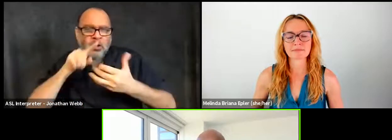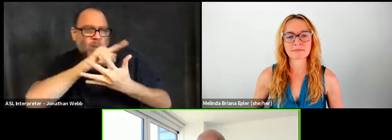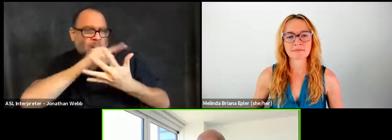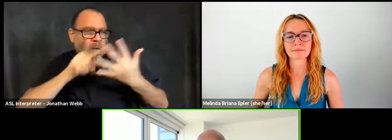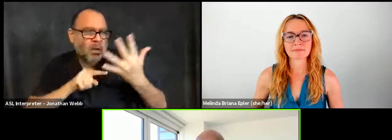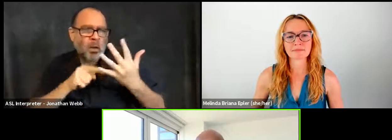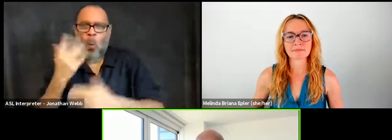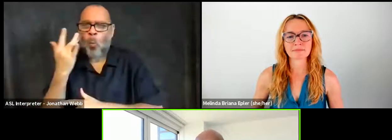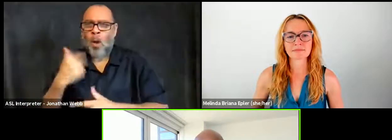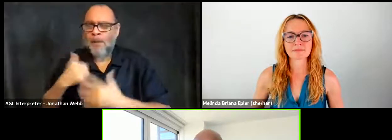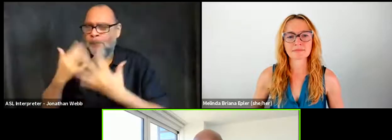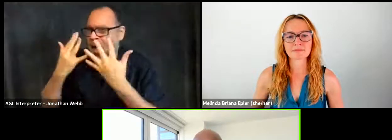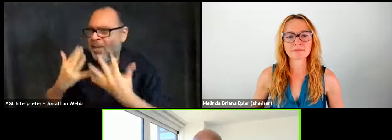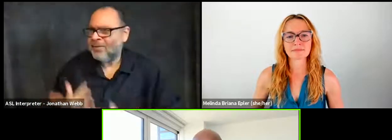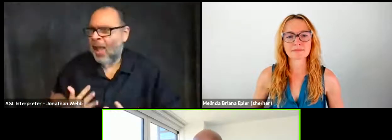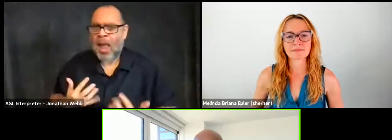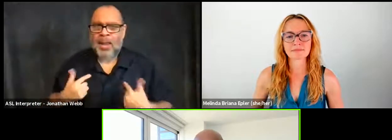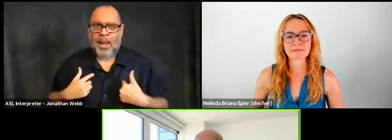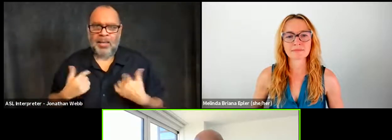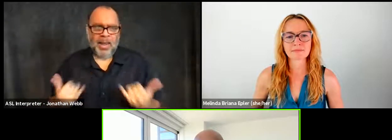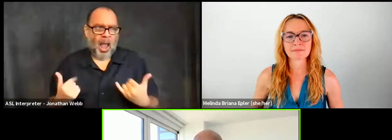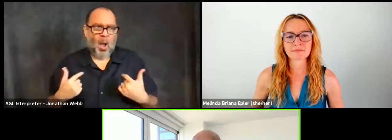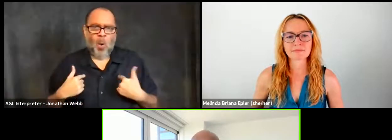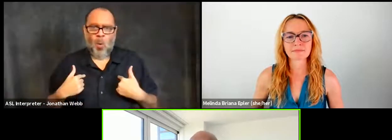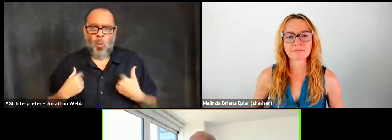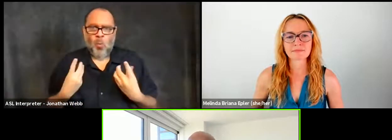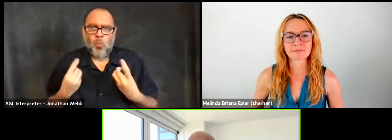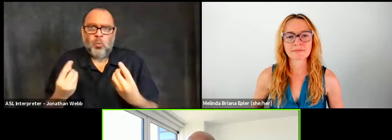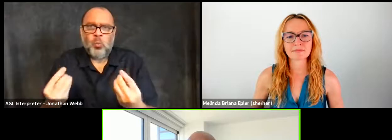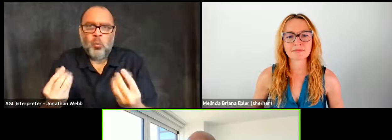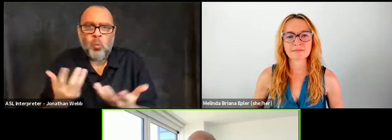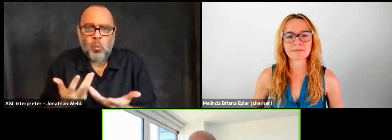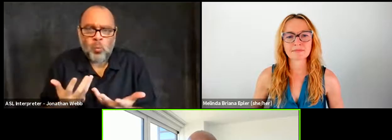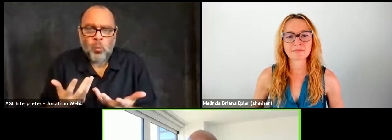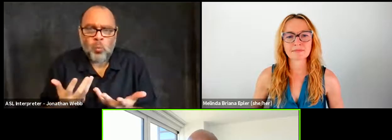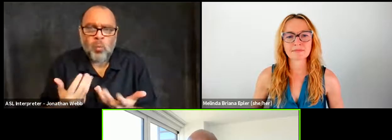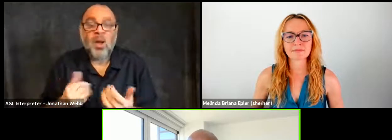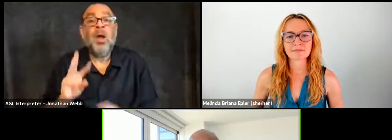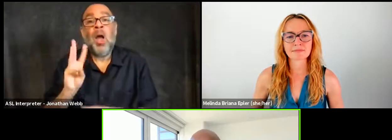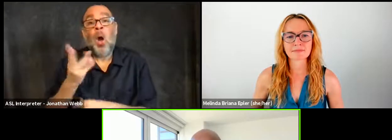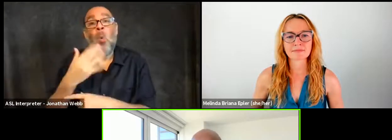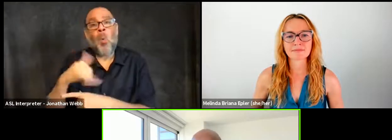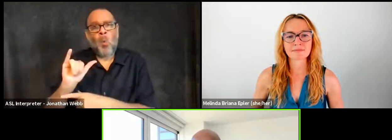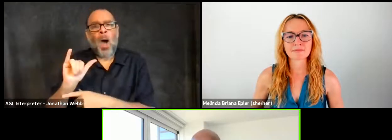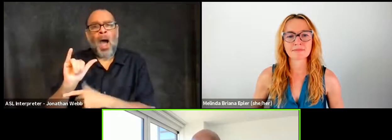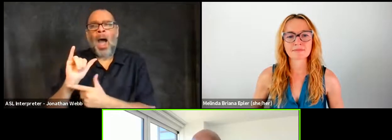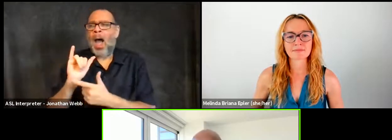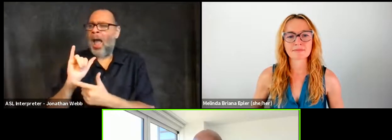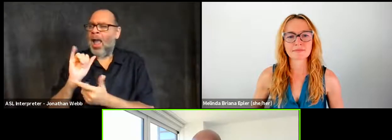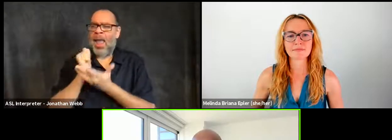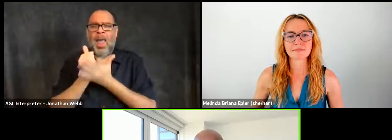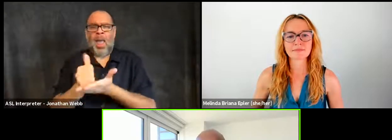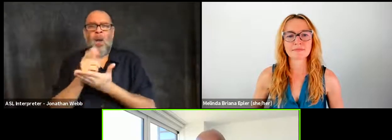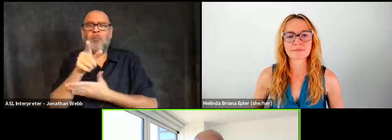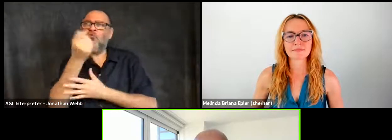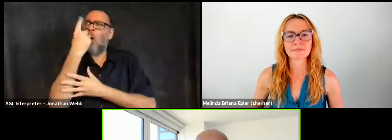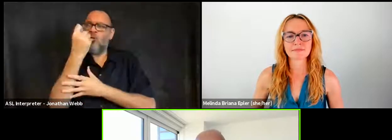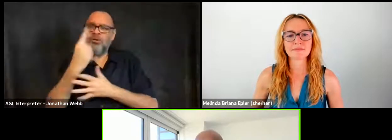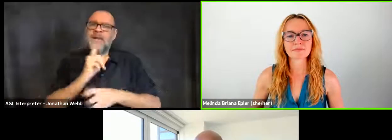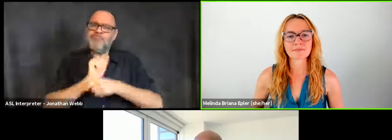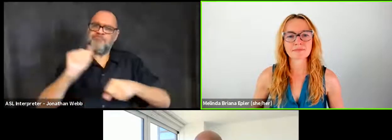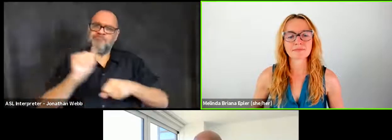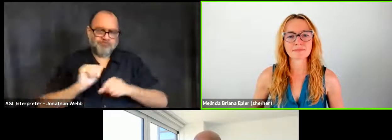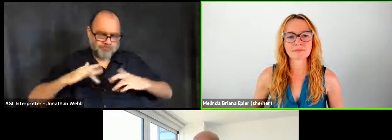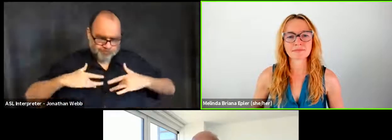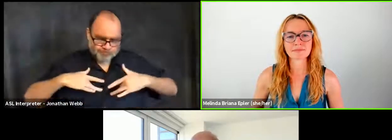And because the why is, I think, it's like the why helps you get present in the moment, like what's going on, like ask